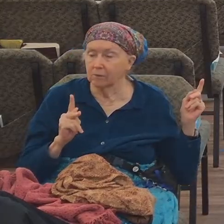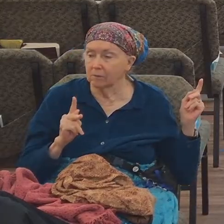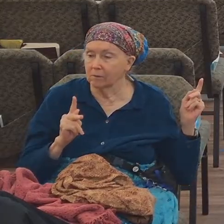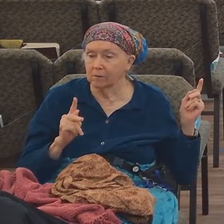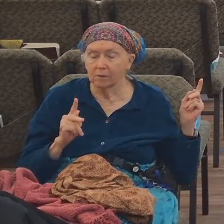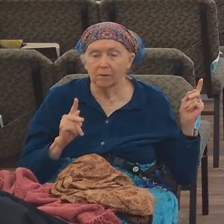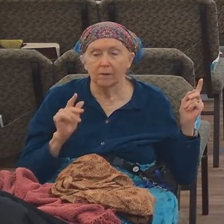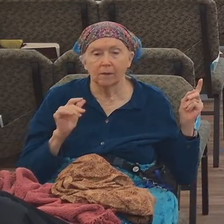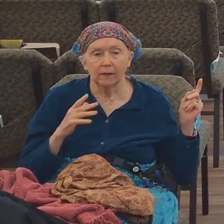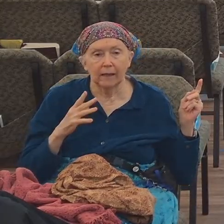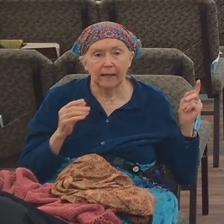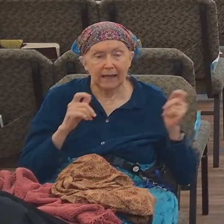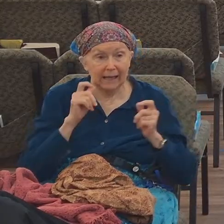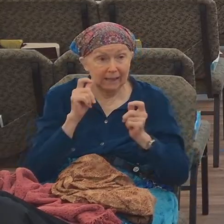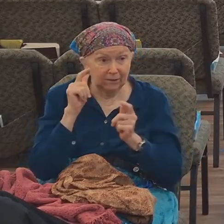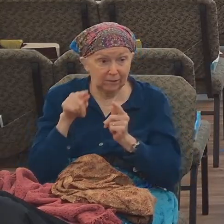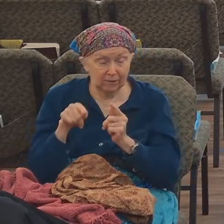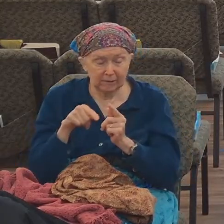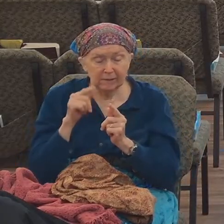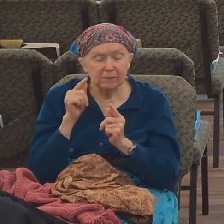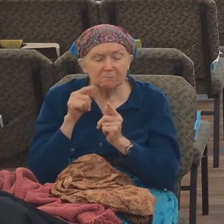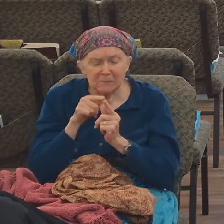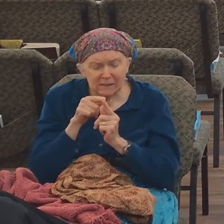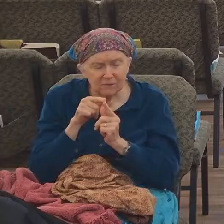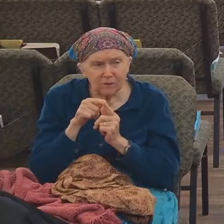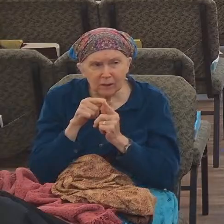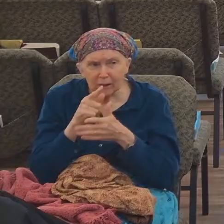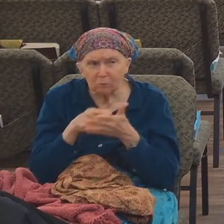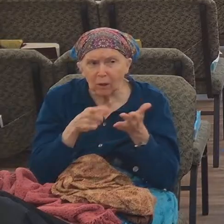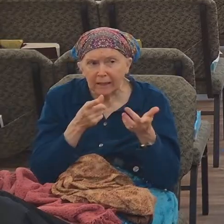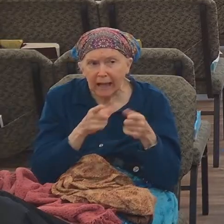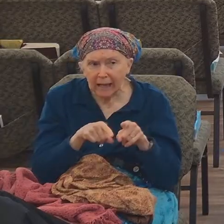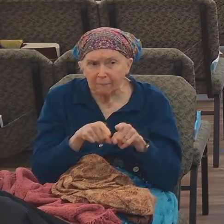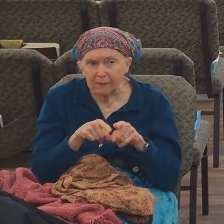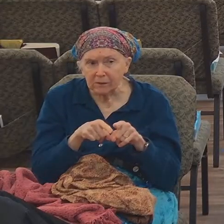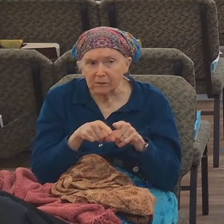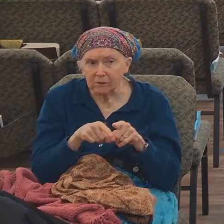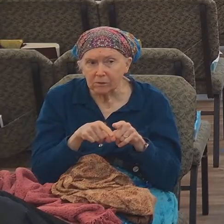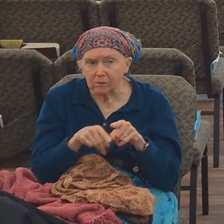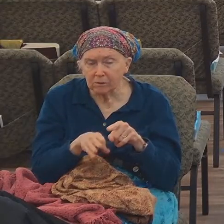Yep. And specifically where? What instance?